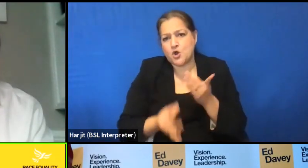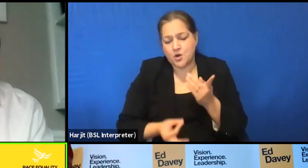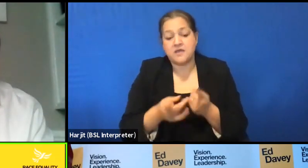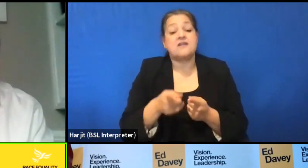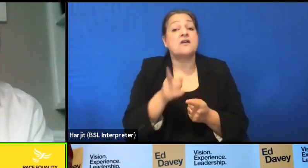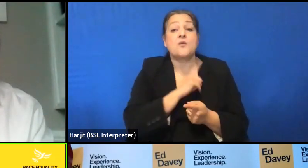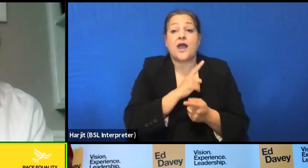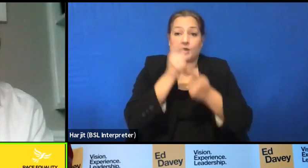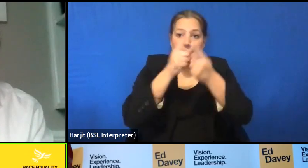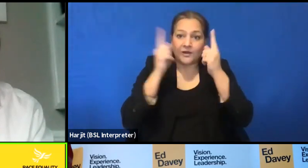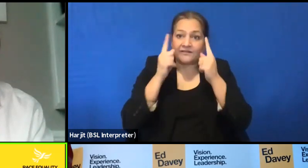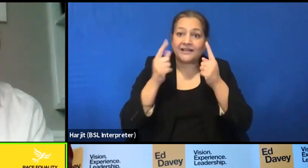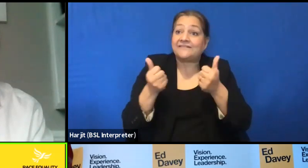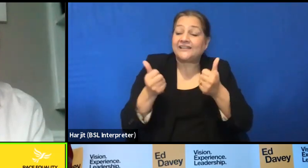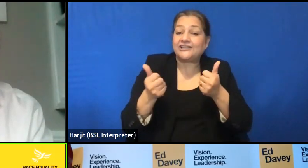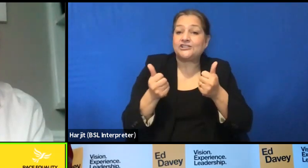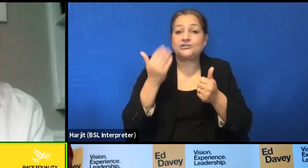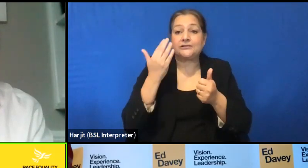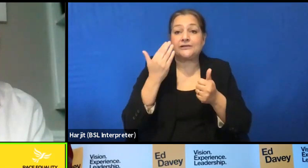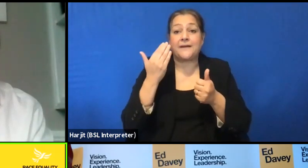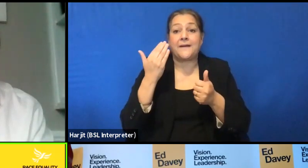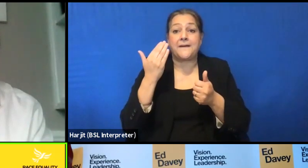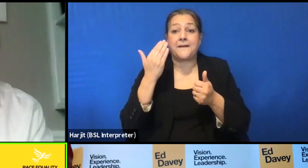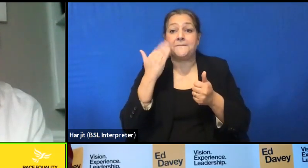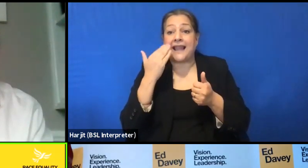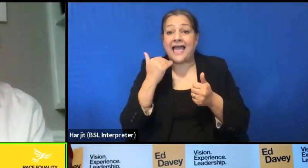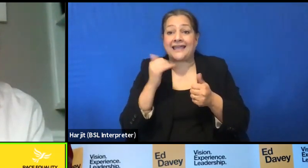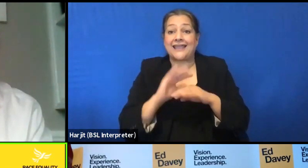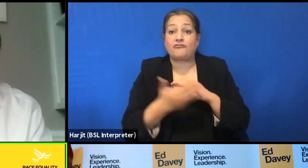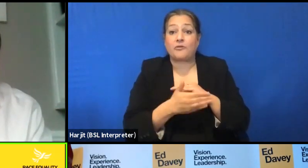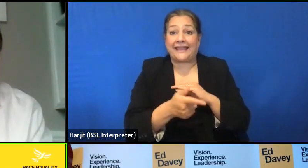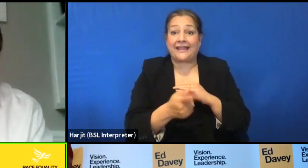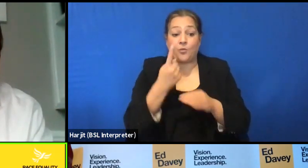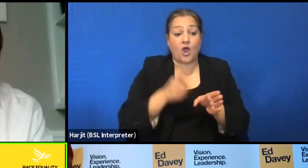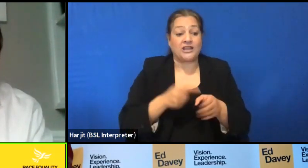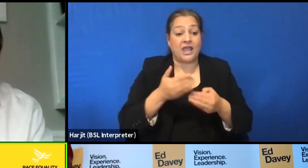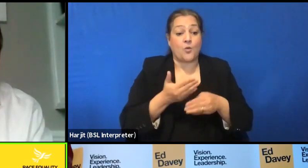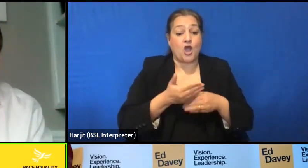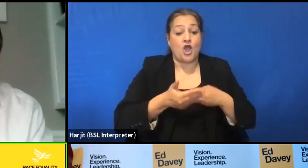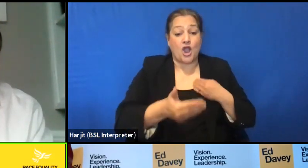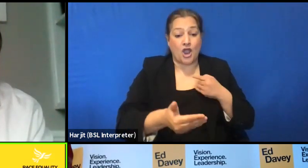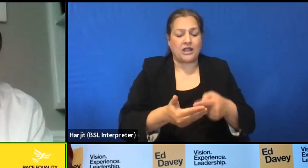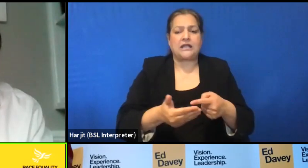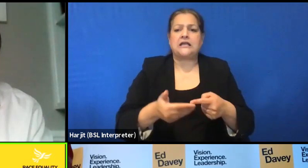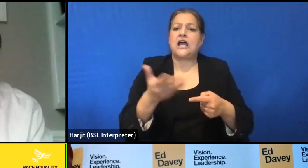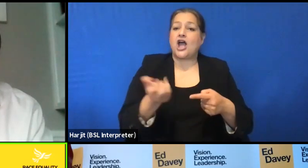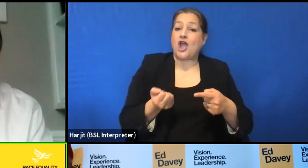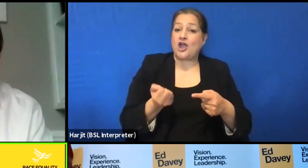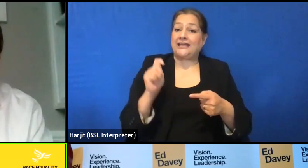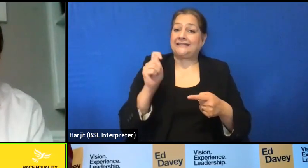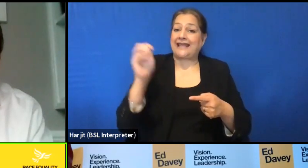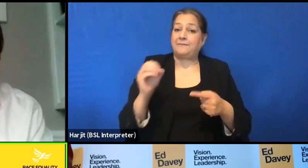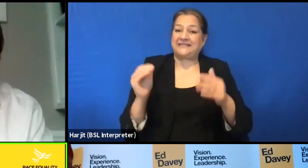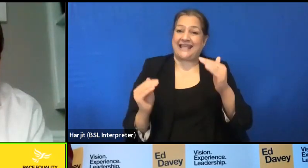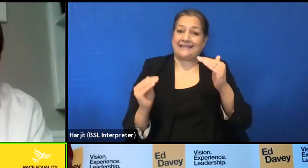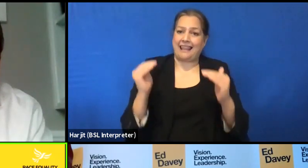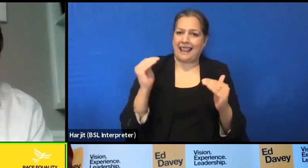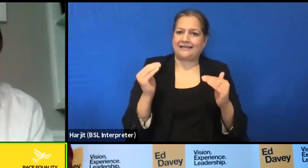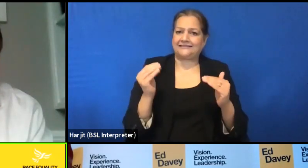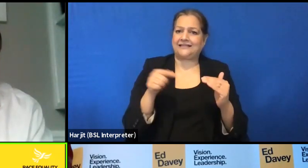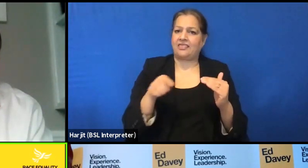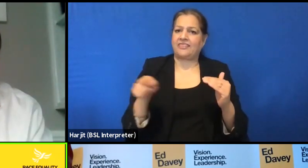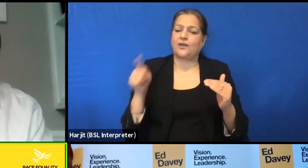Black Caribbean, after a year of working, you are earning 10% less than your white counterparts. This